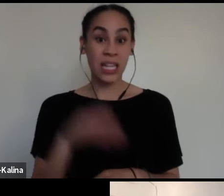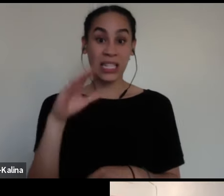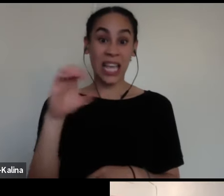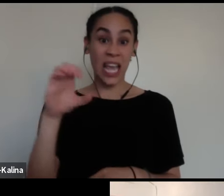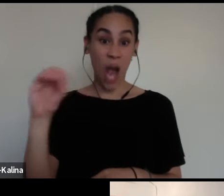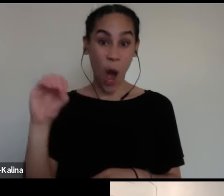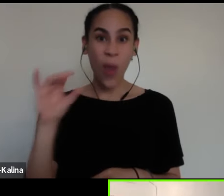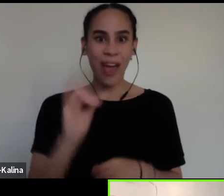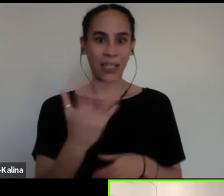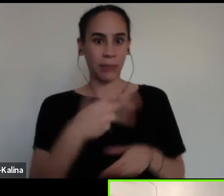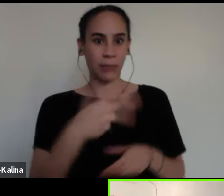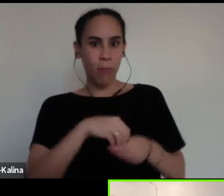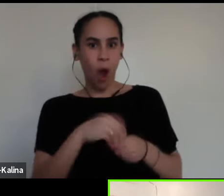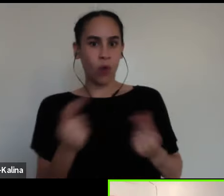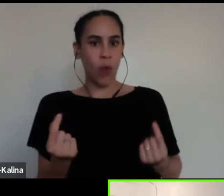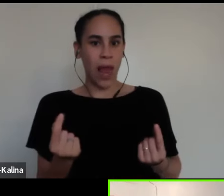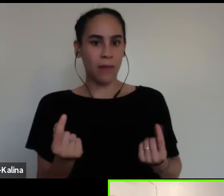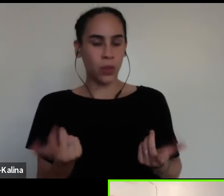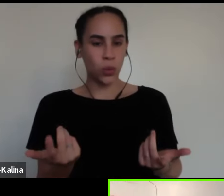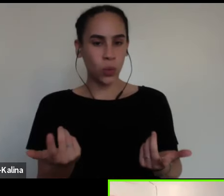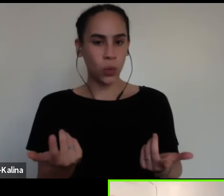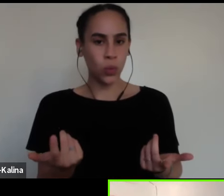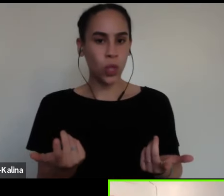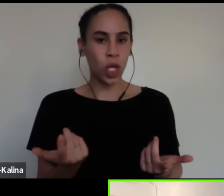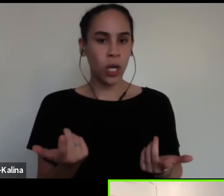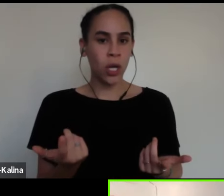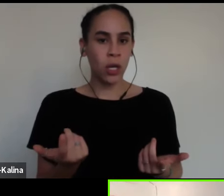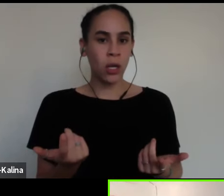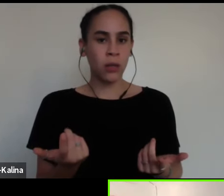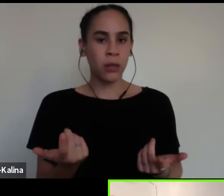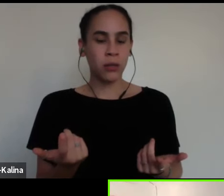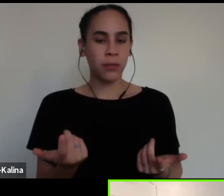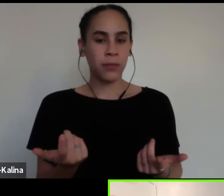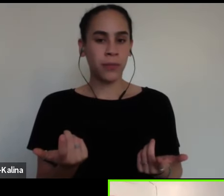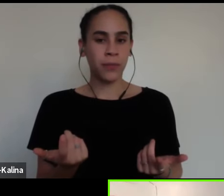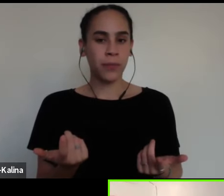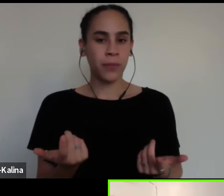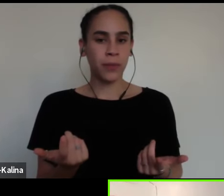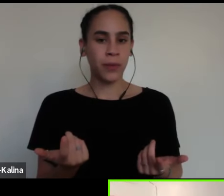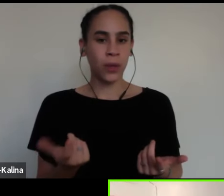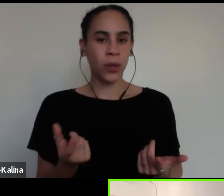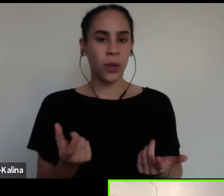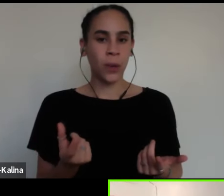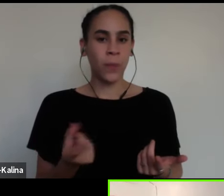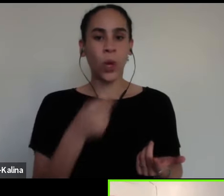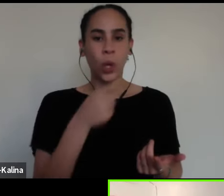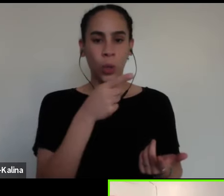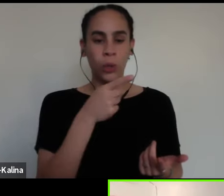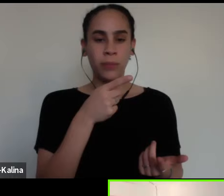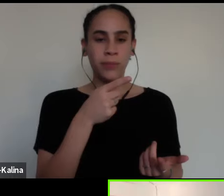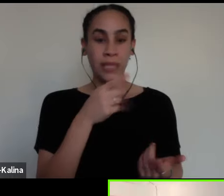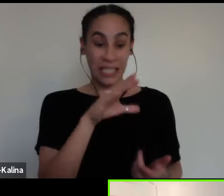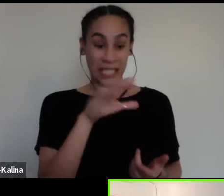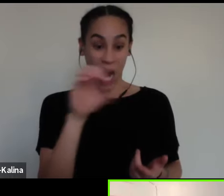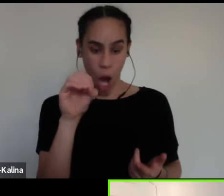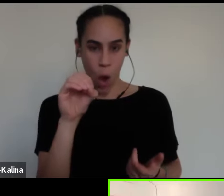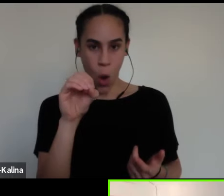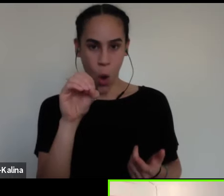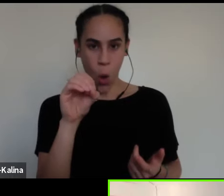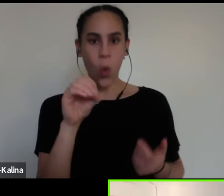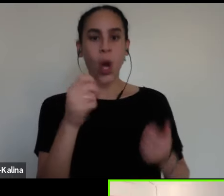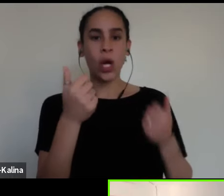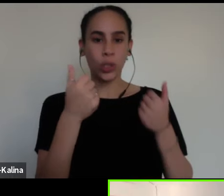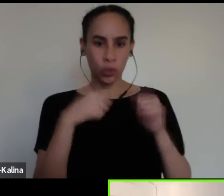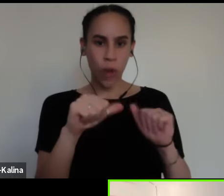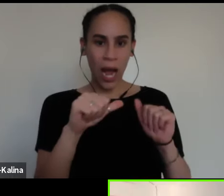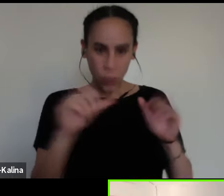do is you are the force that propels something forward, right? You're not the maker anymore. You're